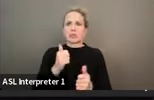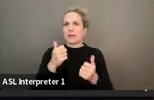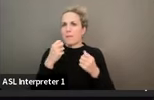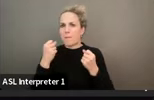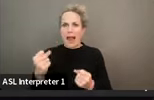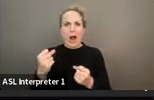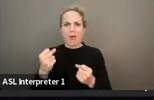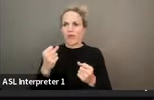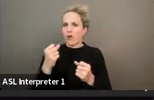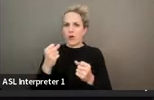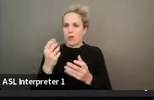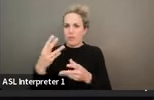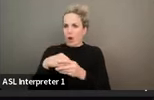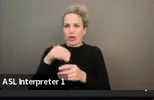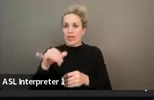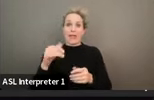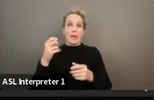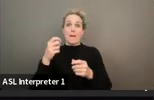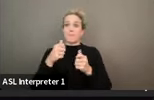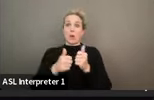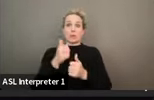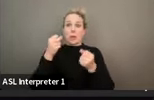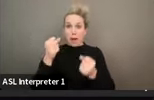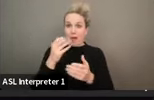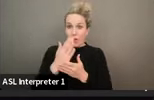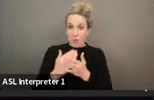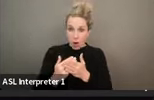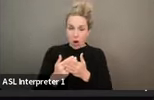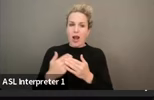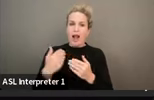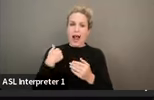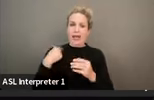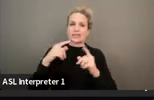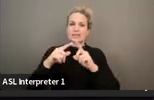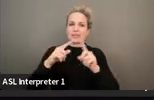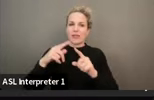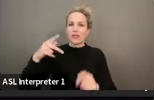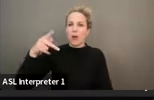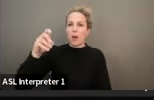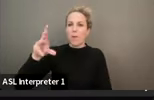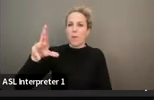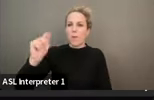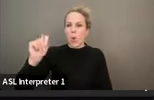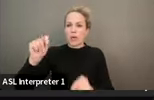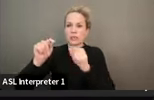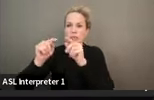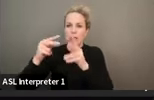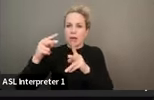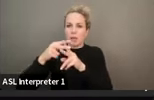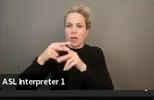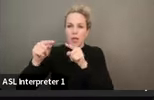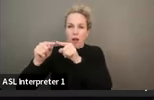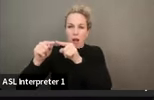most powerful feature of this controller is that it has a series of ports all along the back. I'll kind of hold one